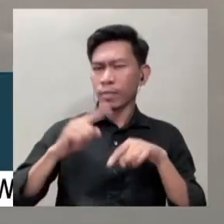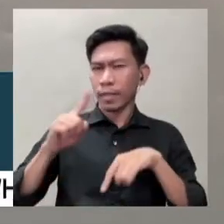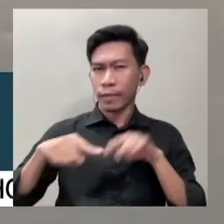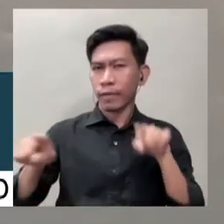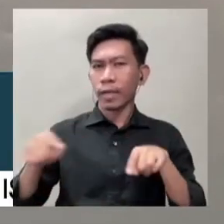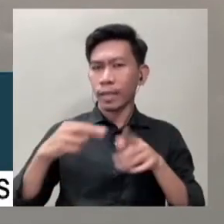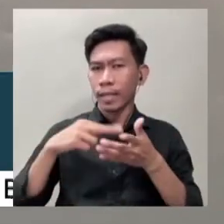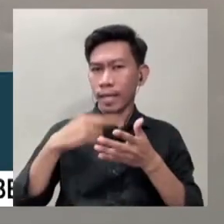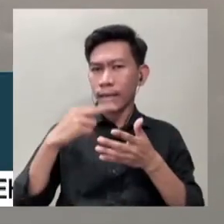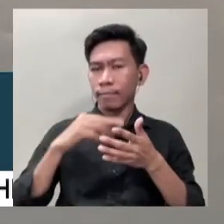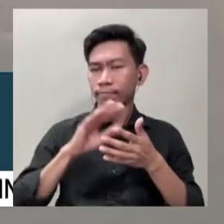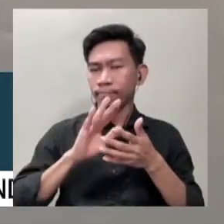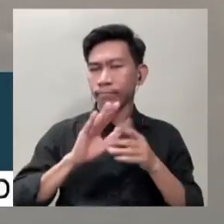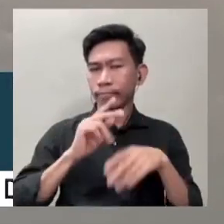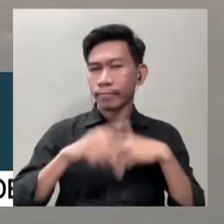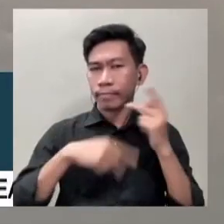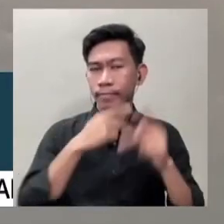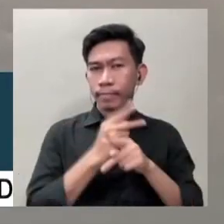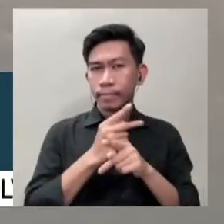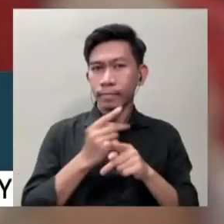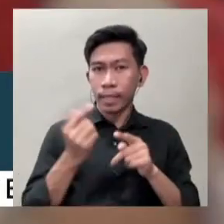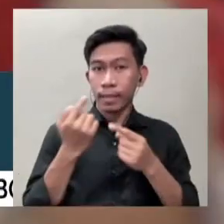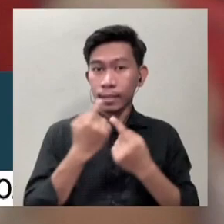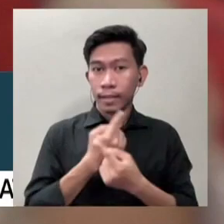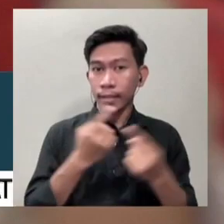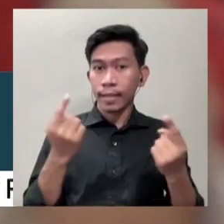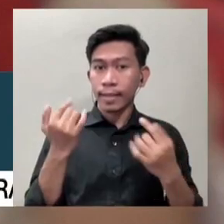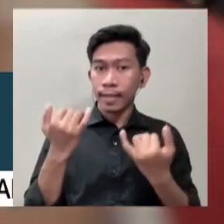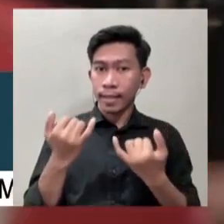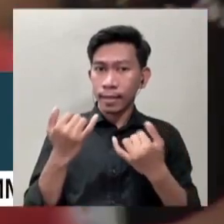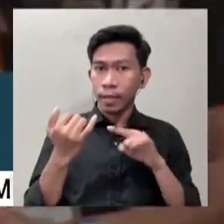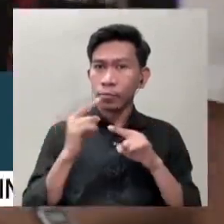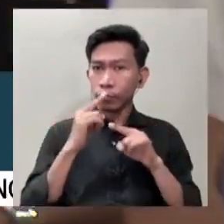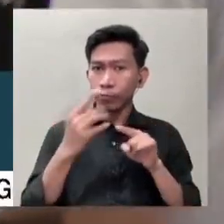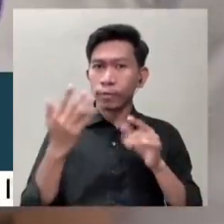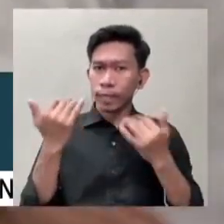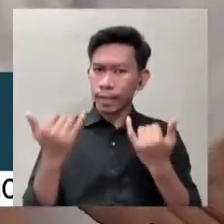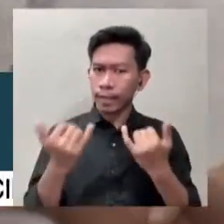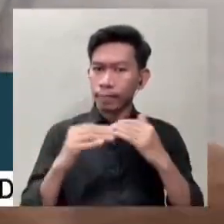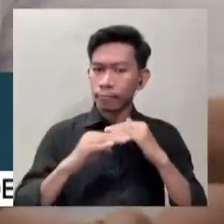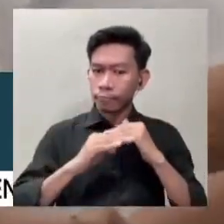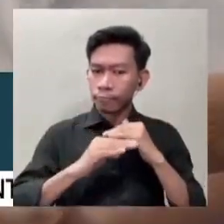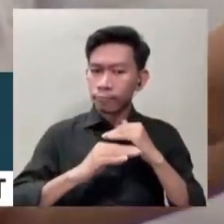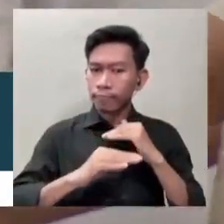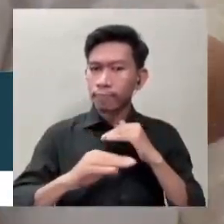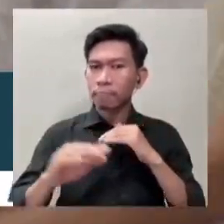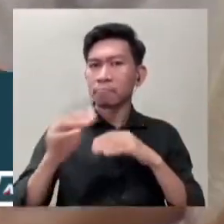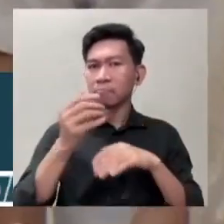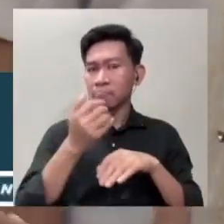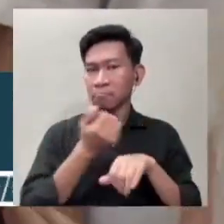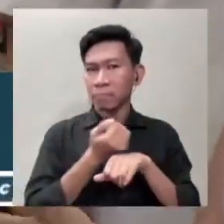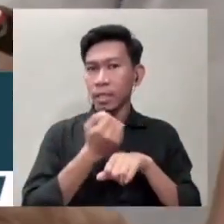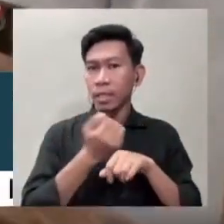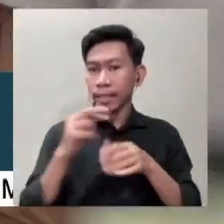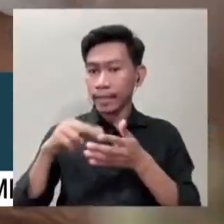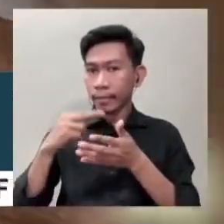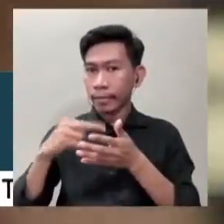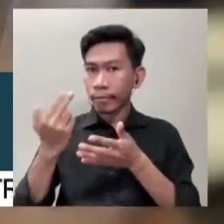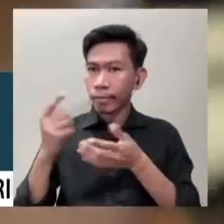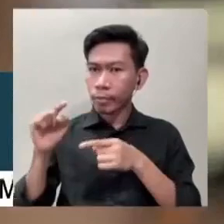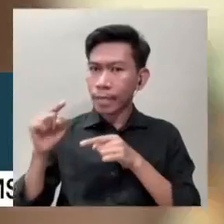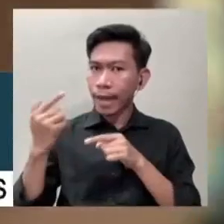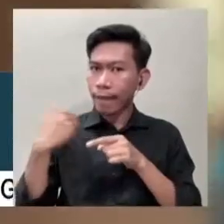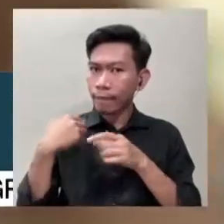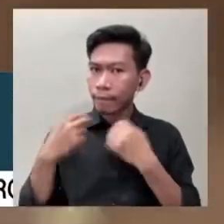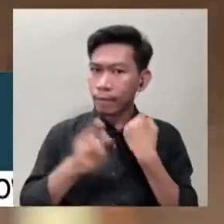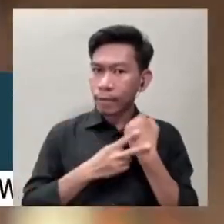rice, saying that the supply of the staple grain in the country is already more stable, considering that the buffer stock of rice in the country already stands